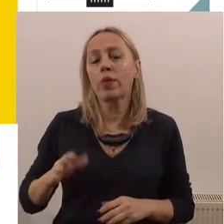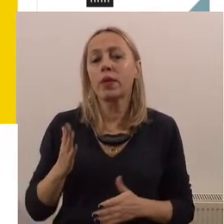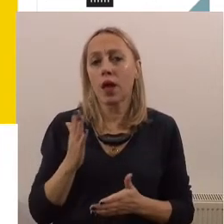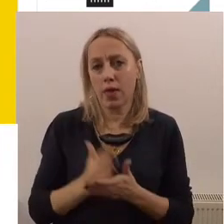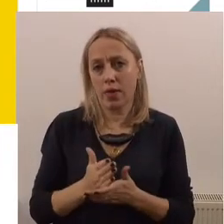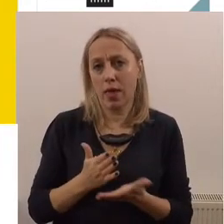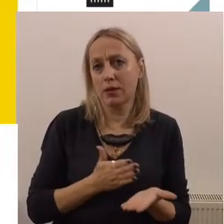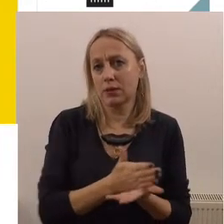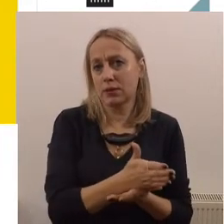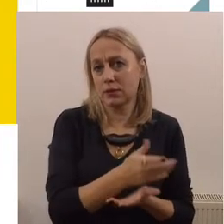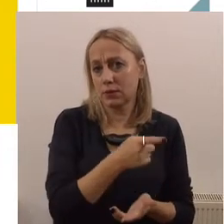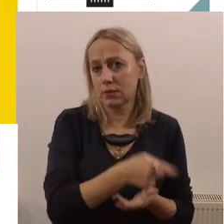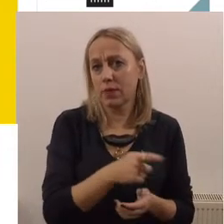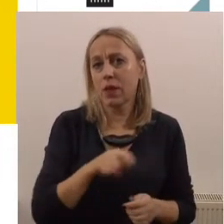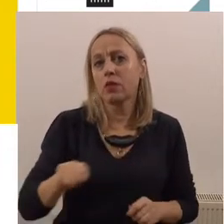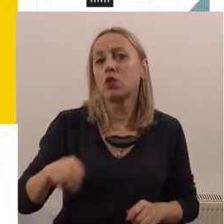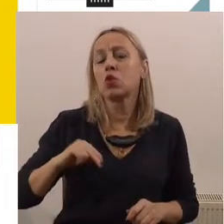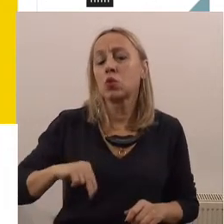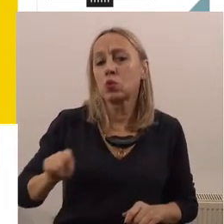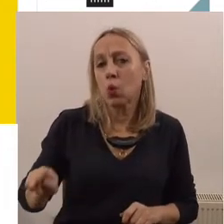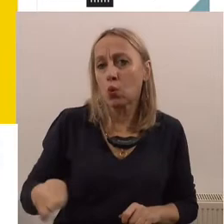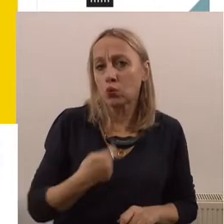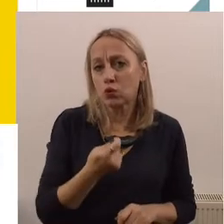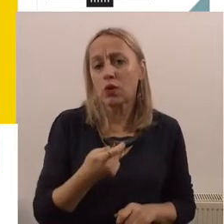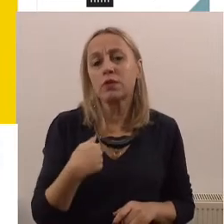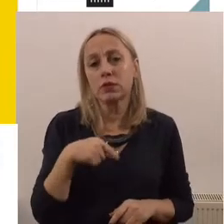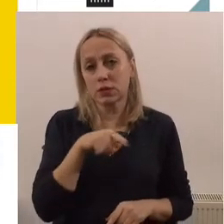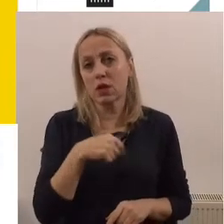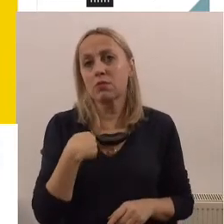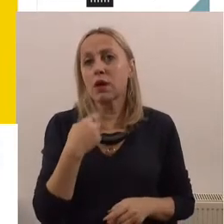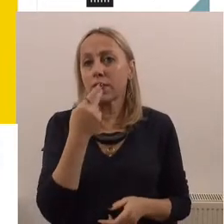Speaking about employment,